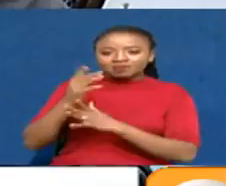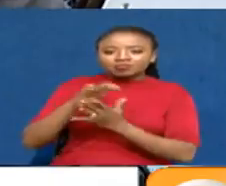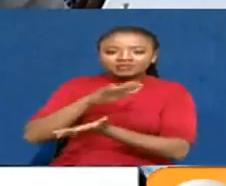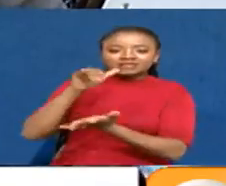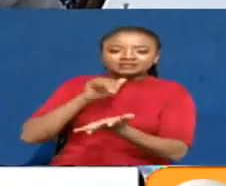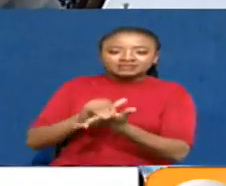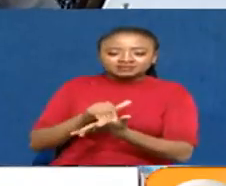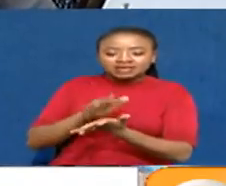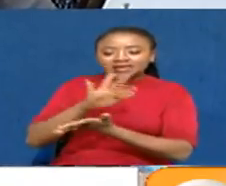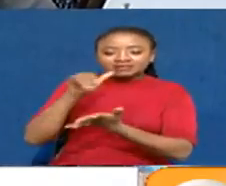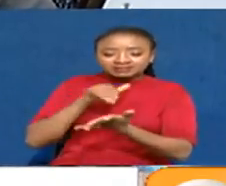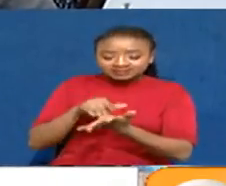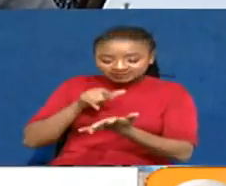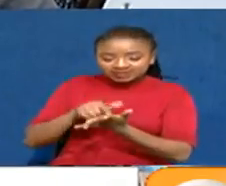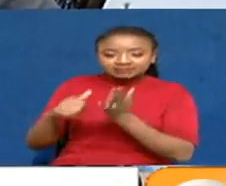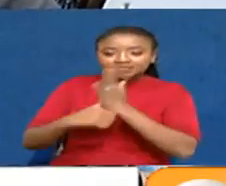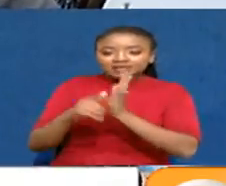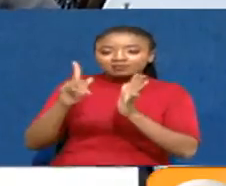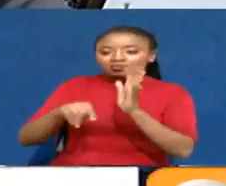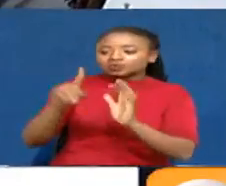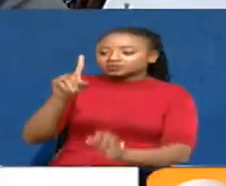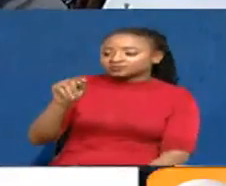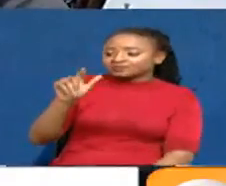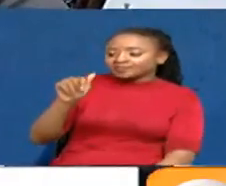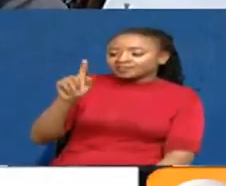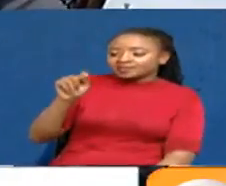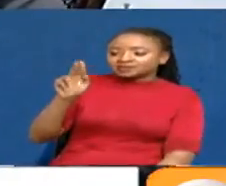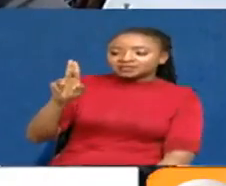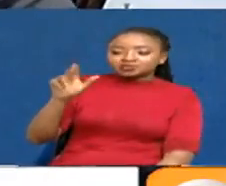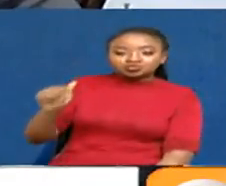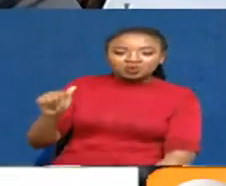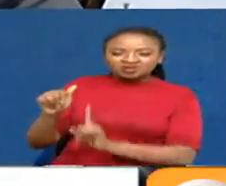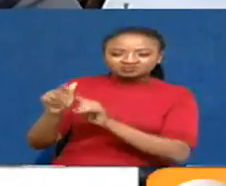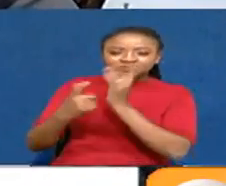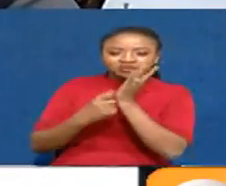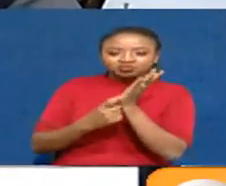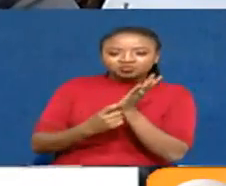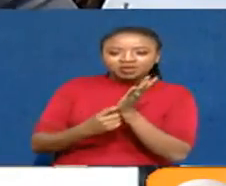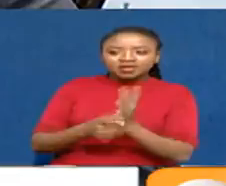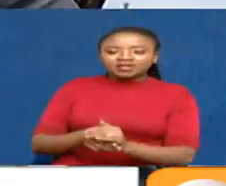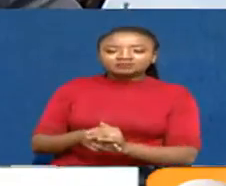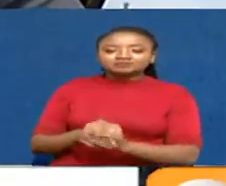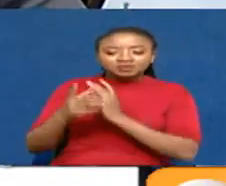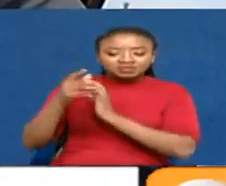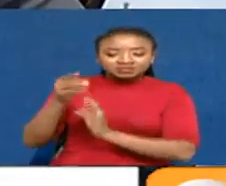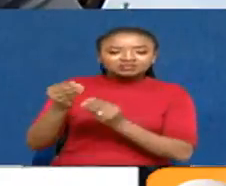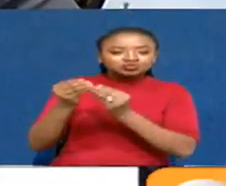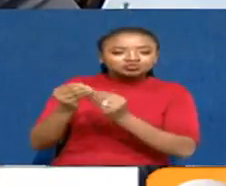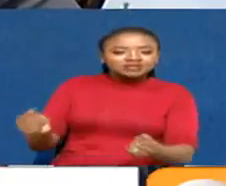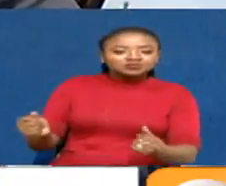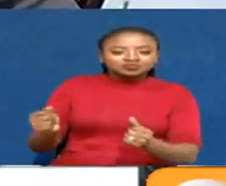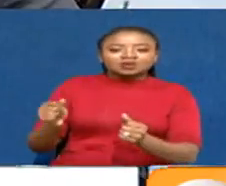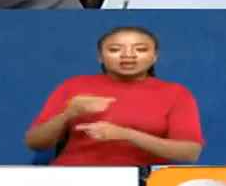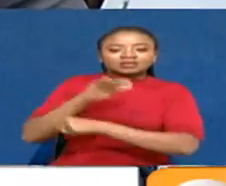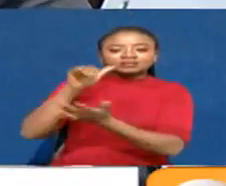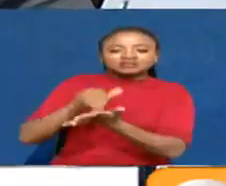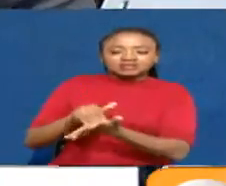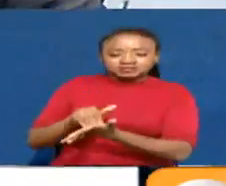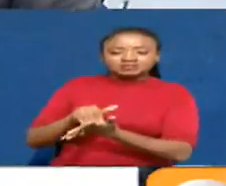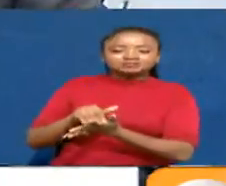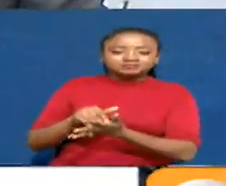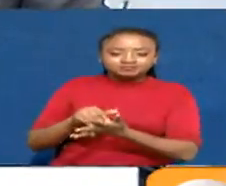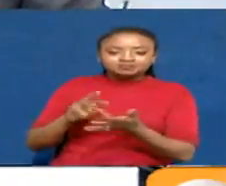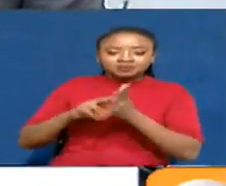Center. And the Tatua Center is actually designed for these types of issues. And what they do is they not